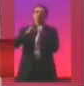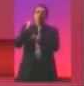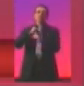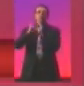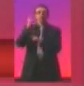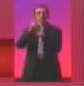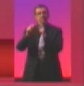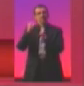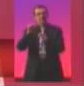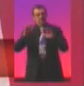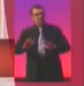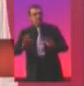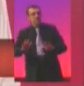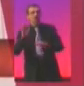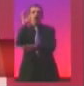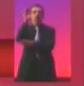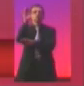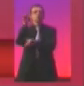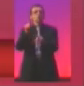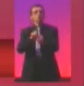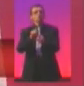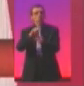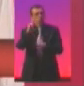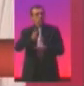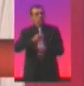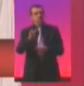at home and abroad.